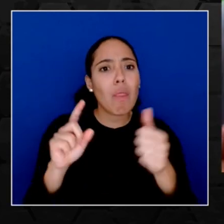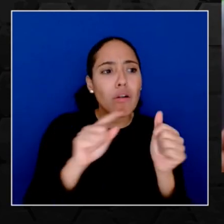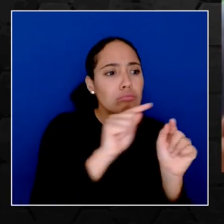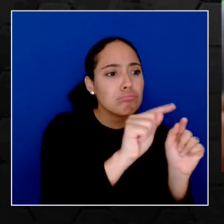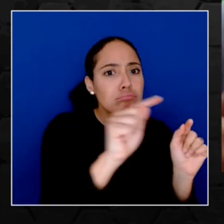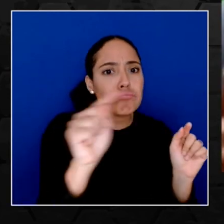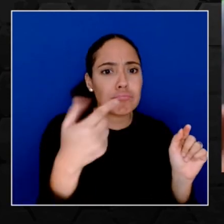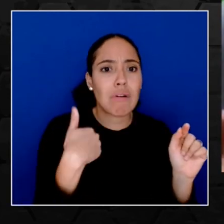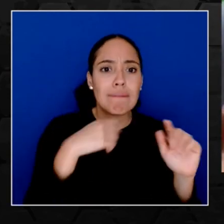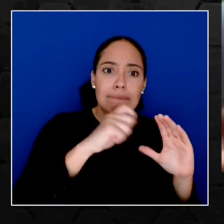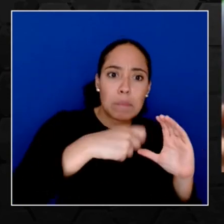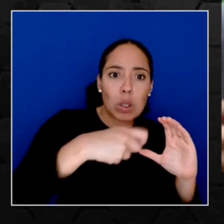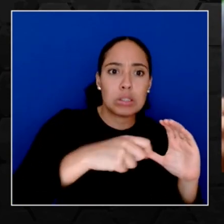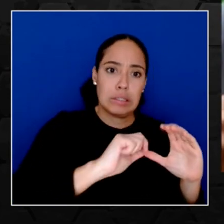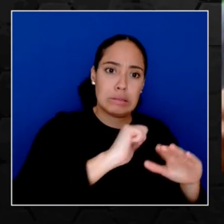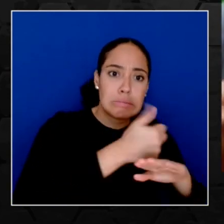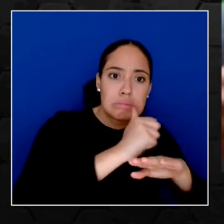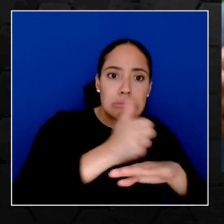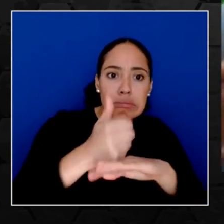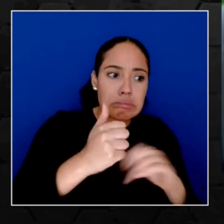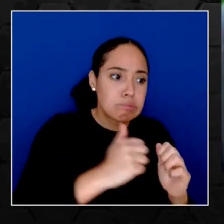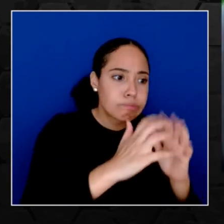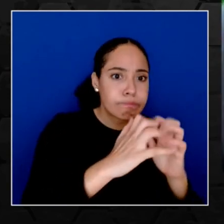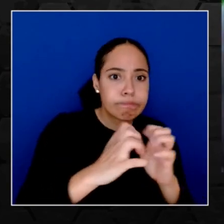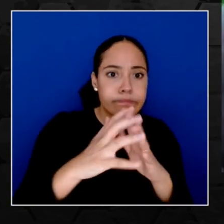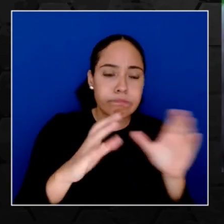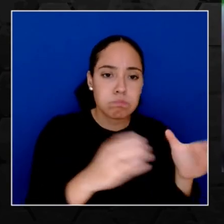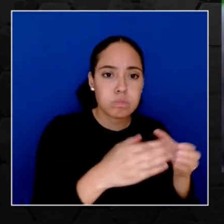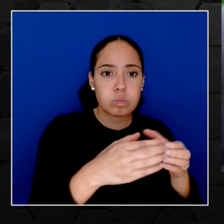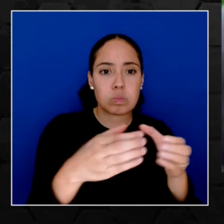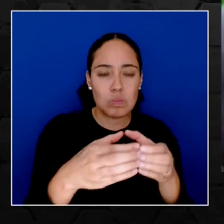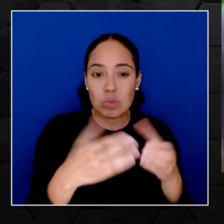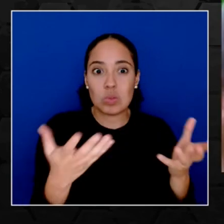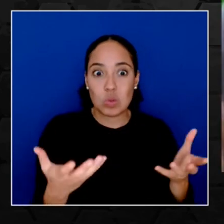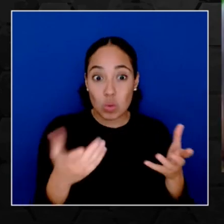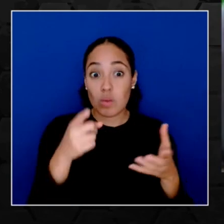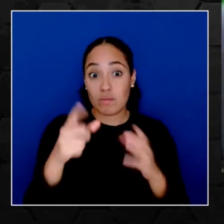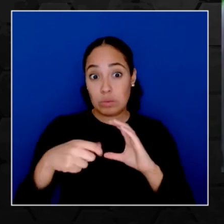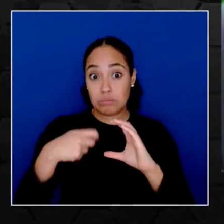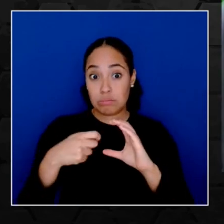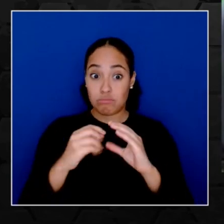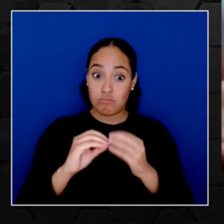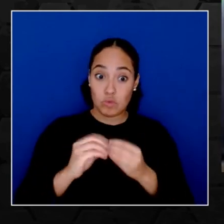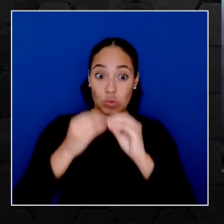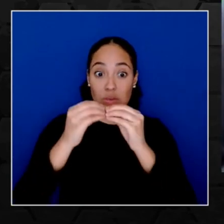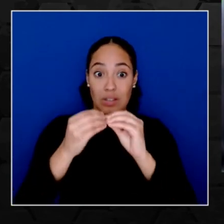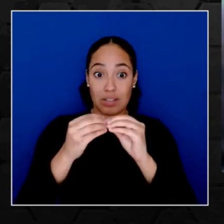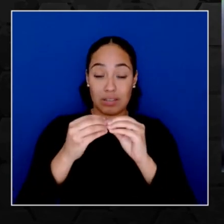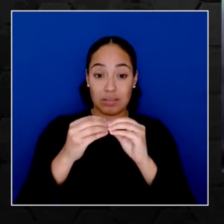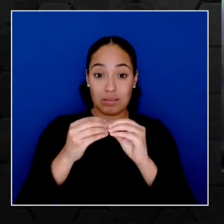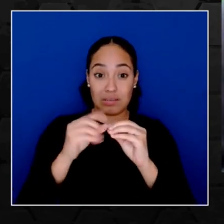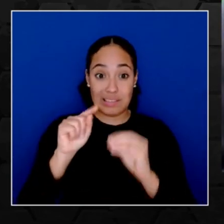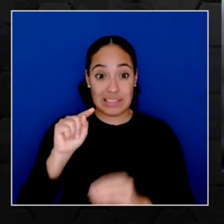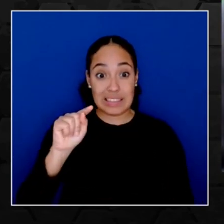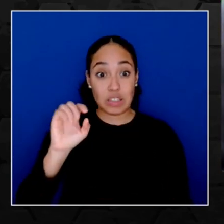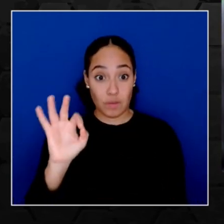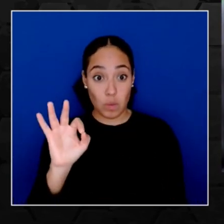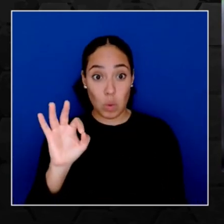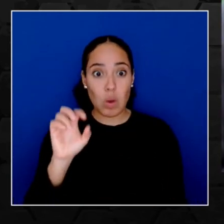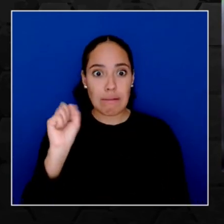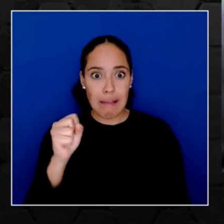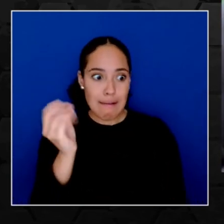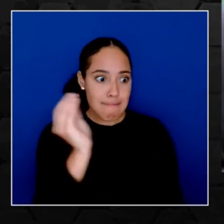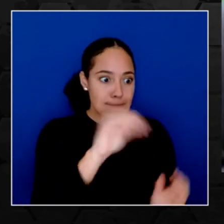that end. So if anyone wants to, if anyone created using TensorFlow.js, so they can contribute over that project also. Again,